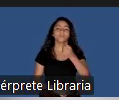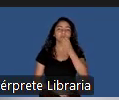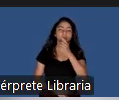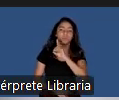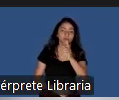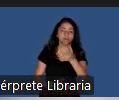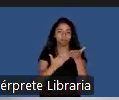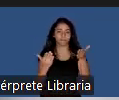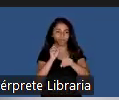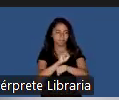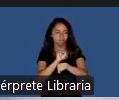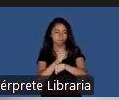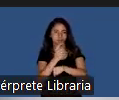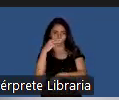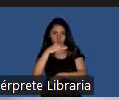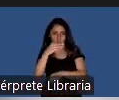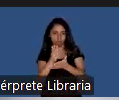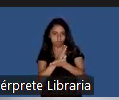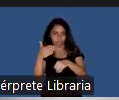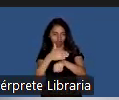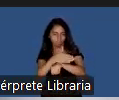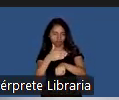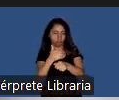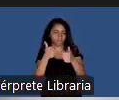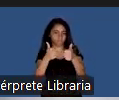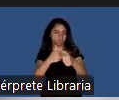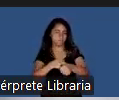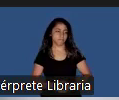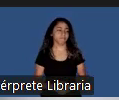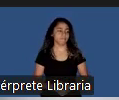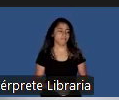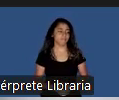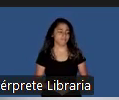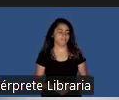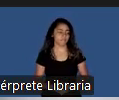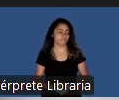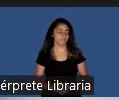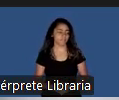Good morning, everyone. Just waiting for everyone to join us.